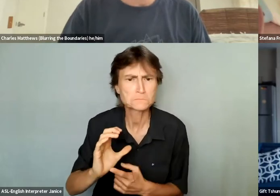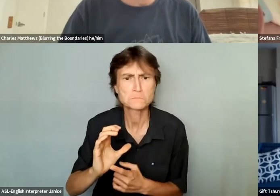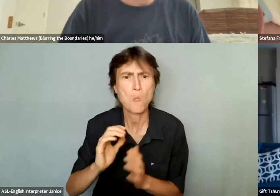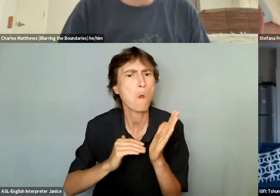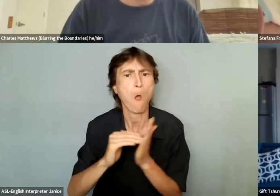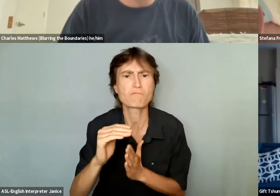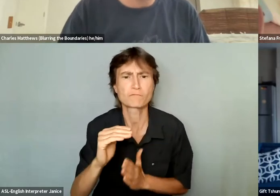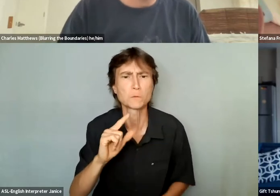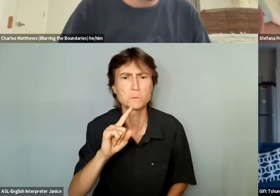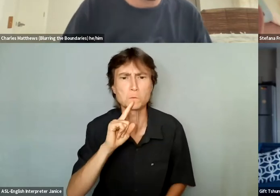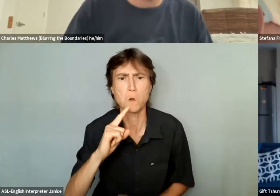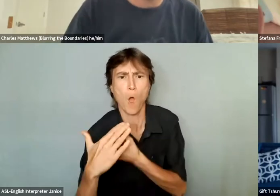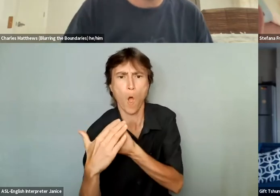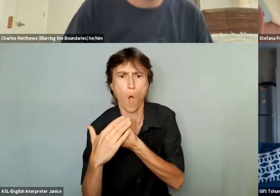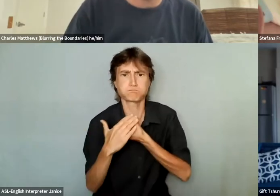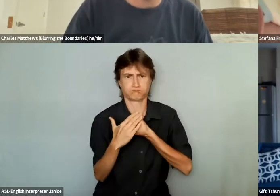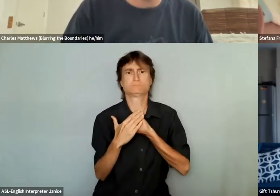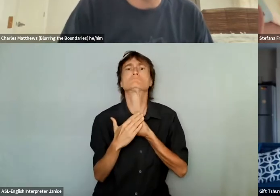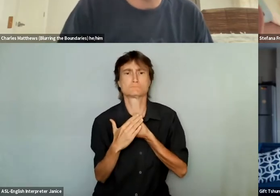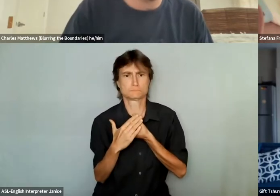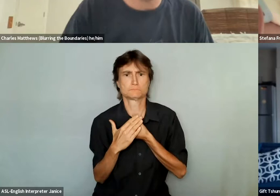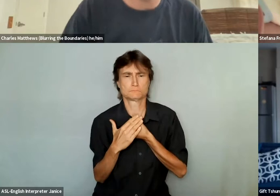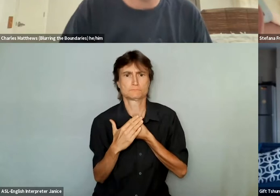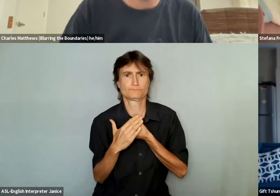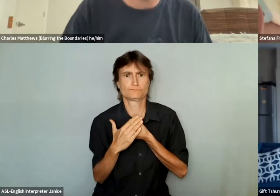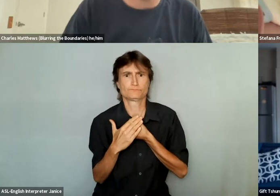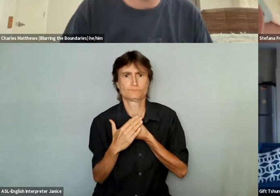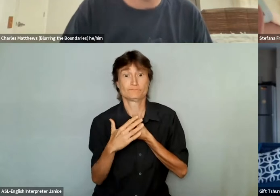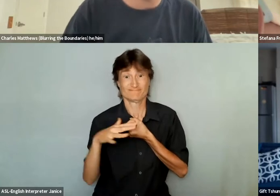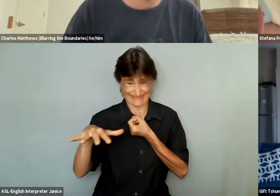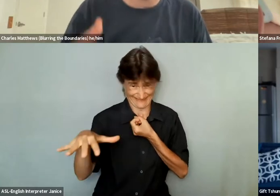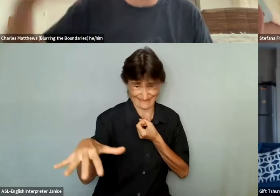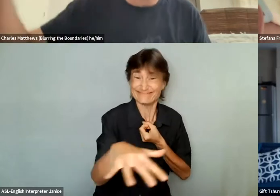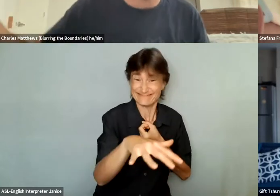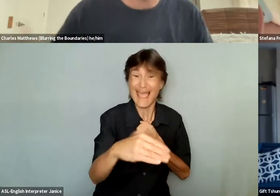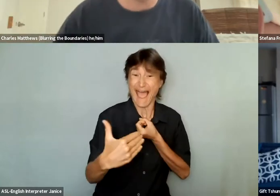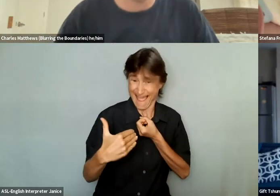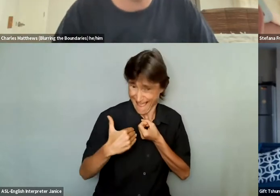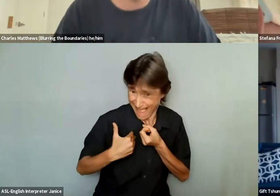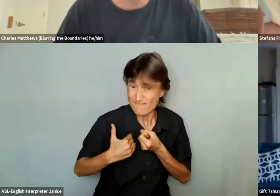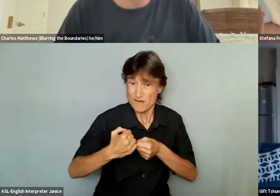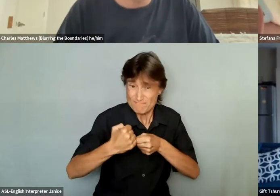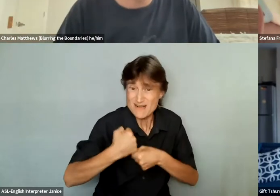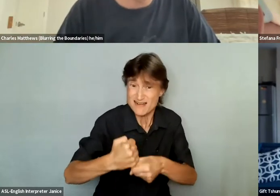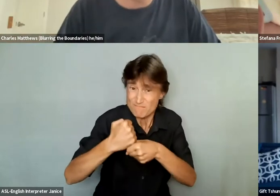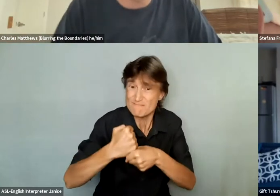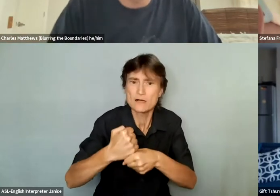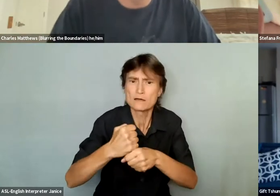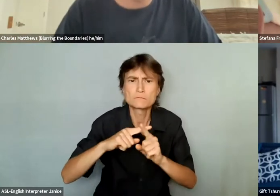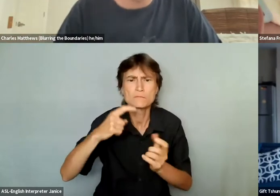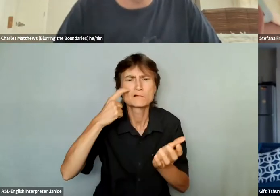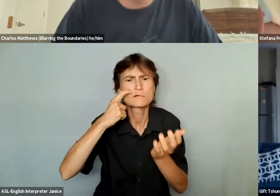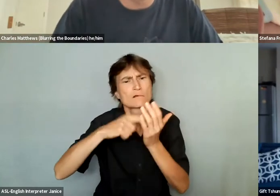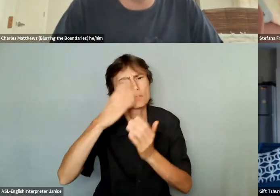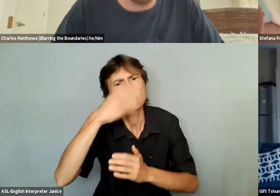the solutions that people are already making are not being recognized, and something else is being put forward